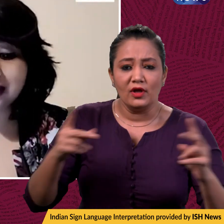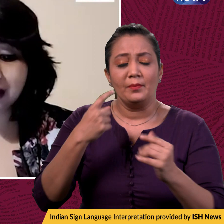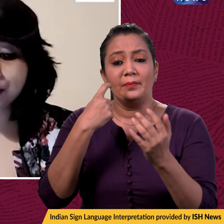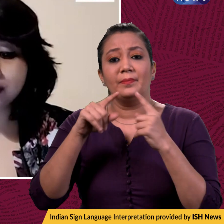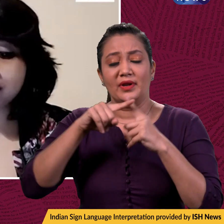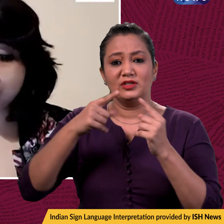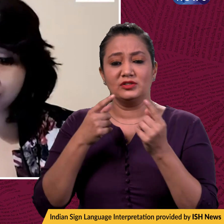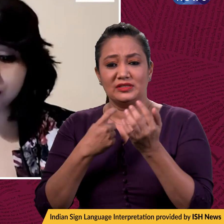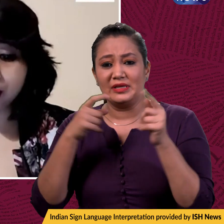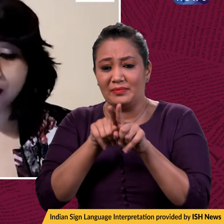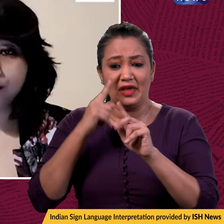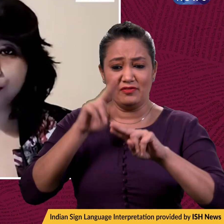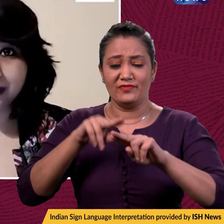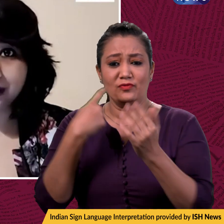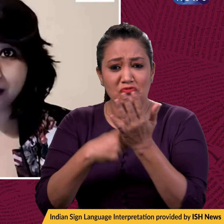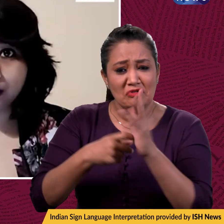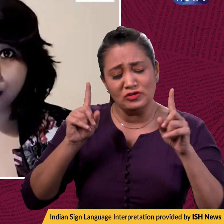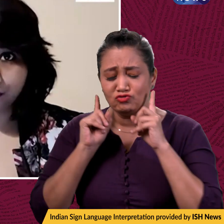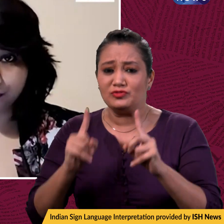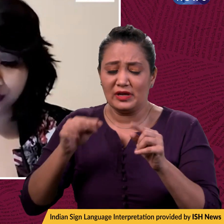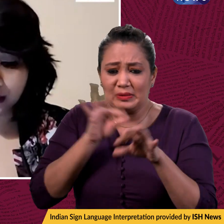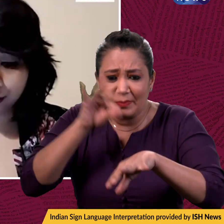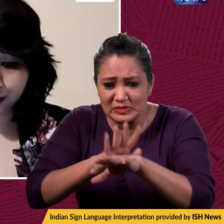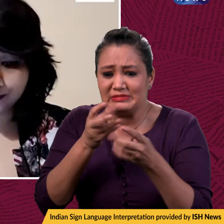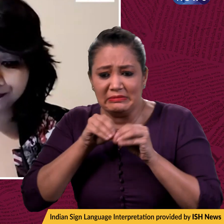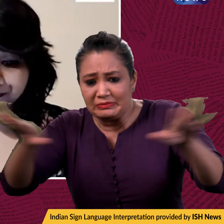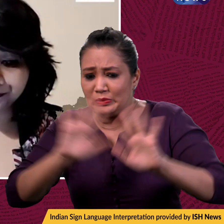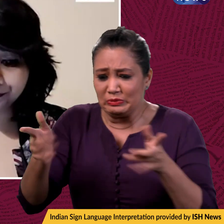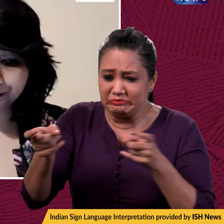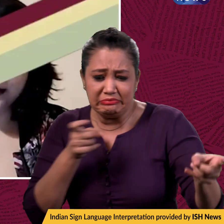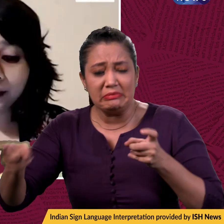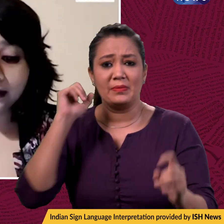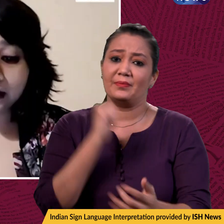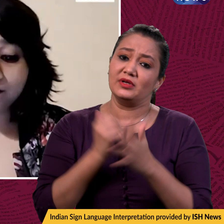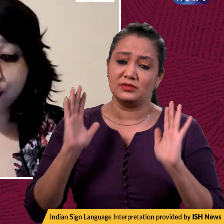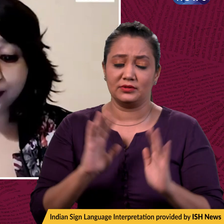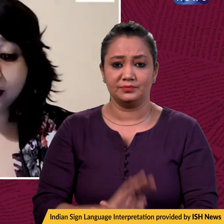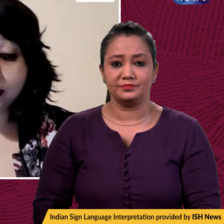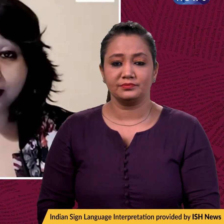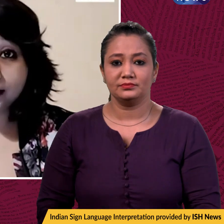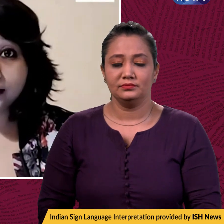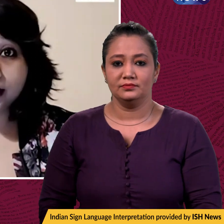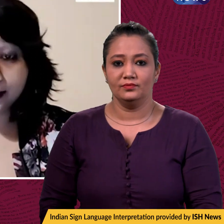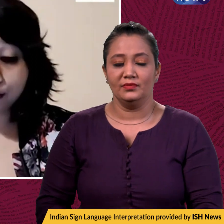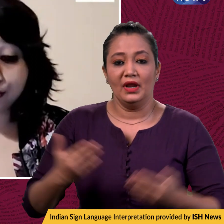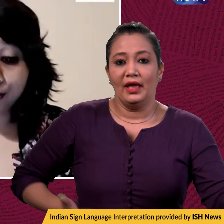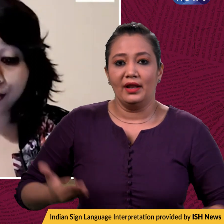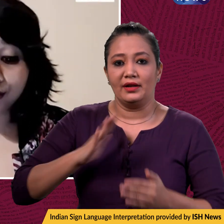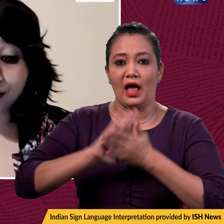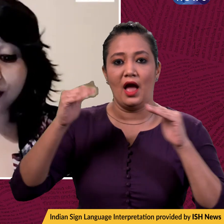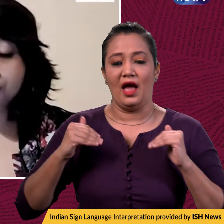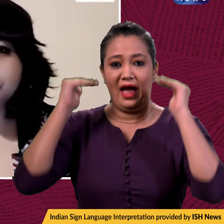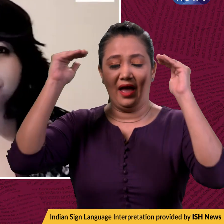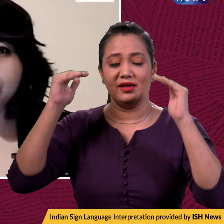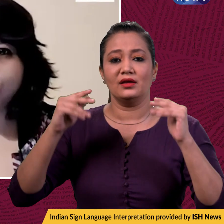stringent containment curbs on the breeding of mosquitoes. In the meantime, following Calcutta High Court's